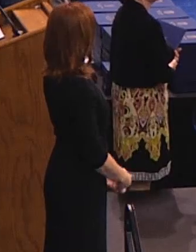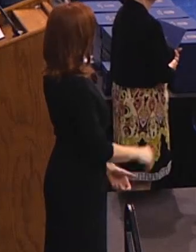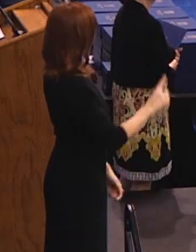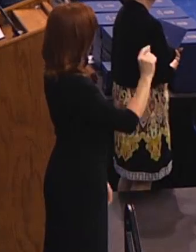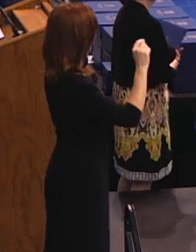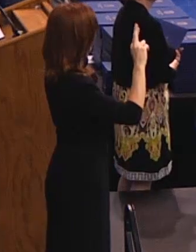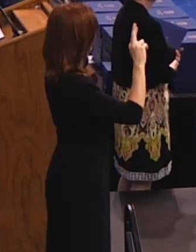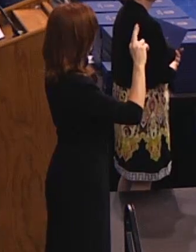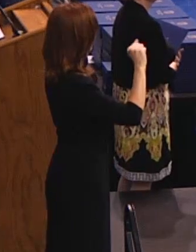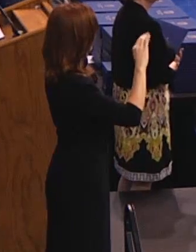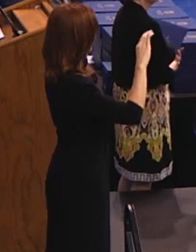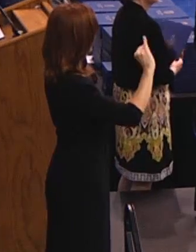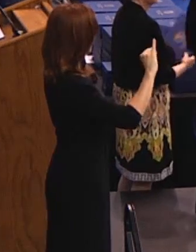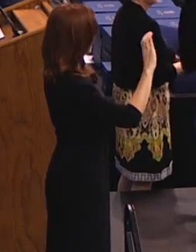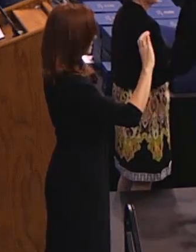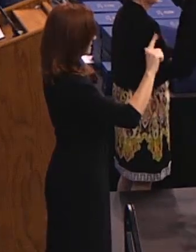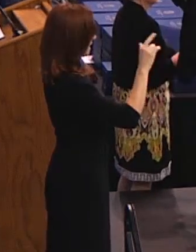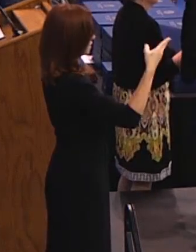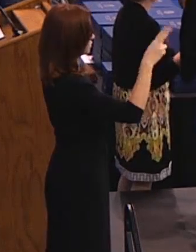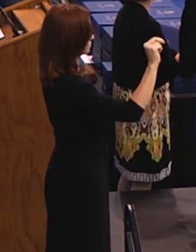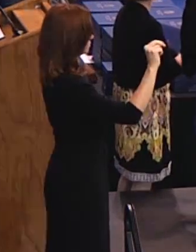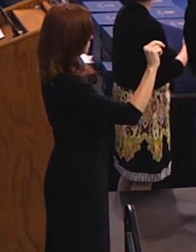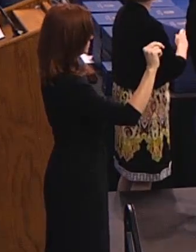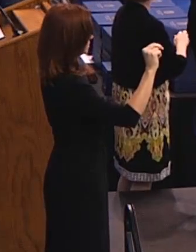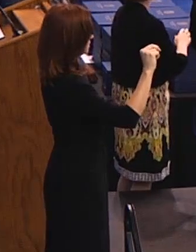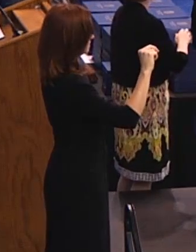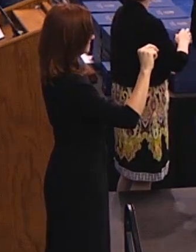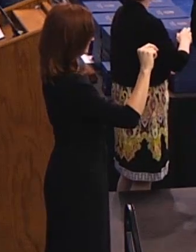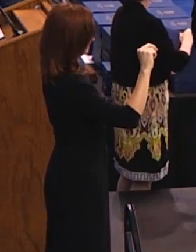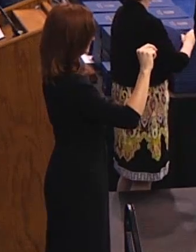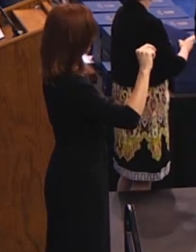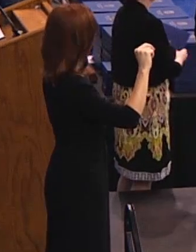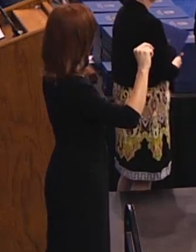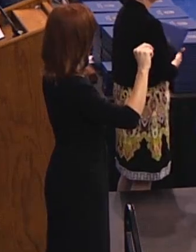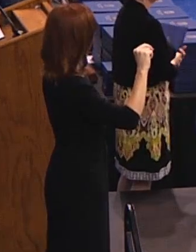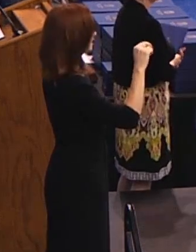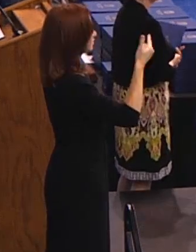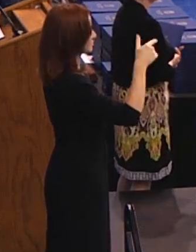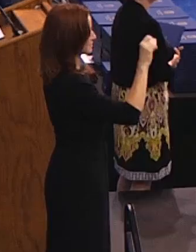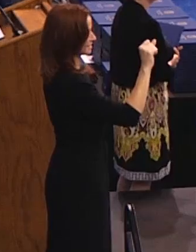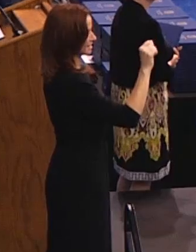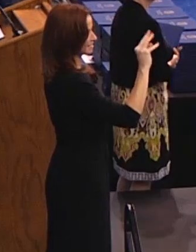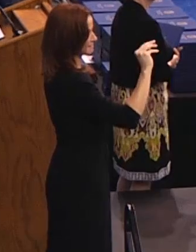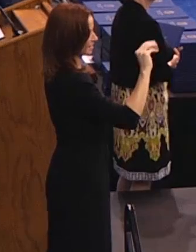Tracy Alice Calhoun, General Studies, magna cum laude.